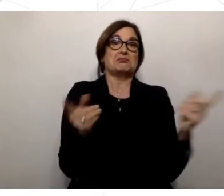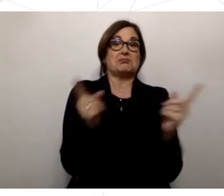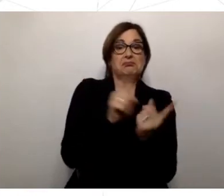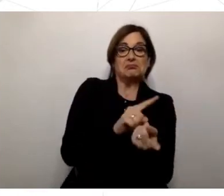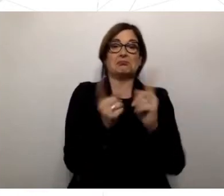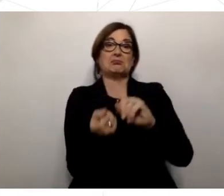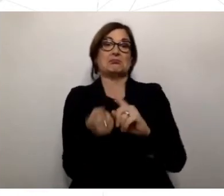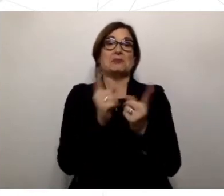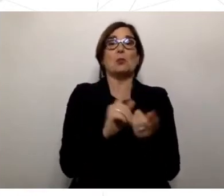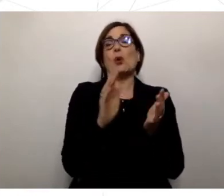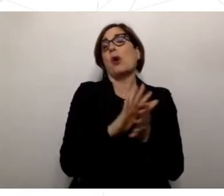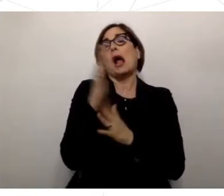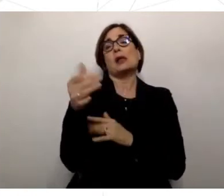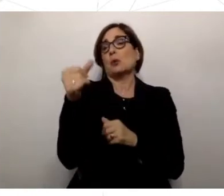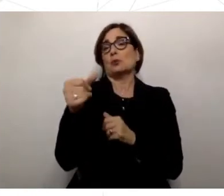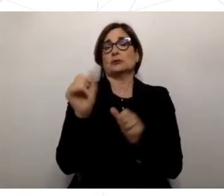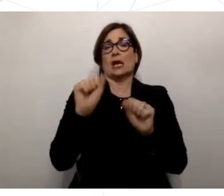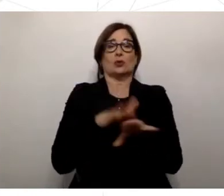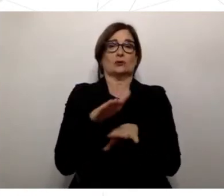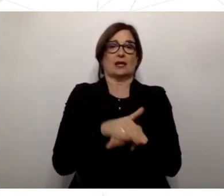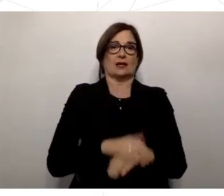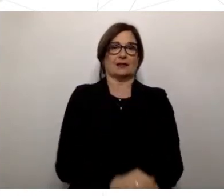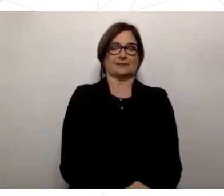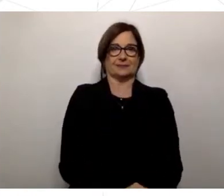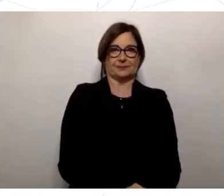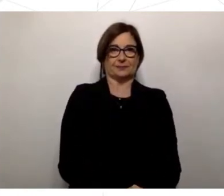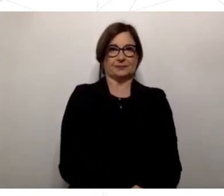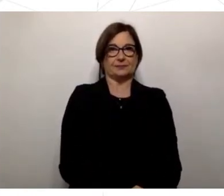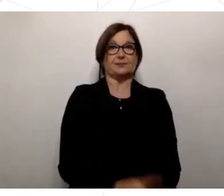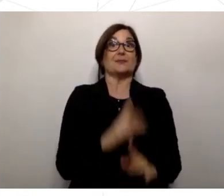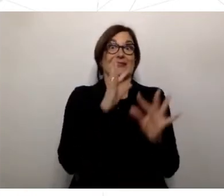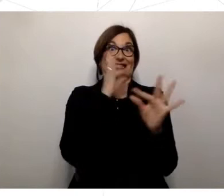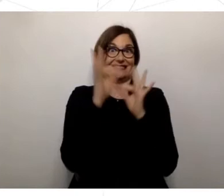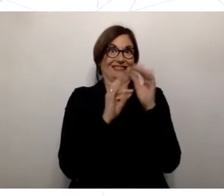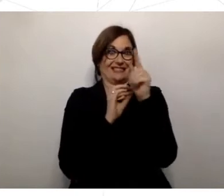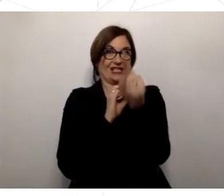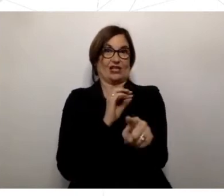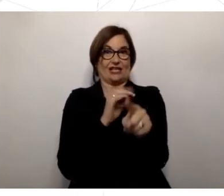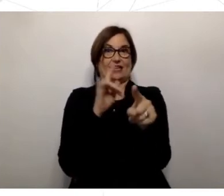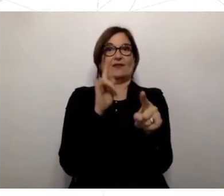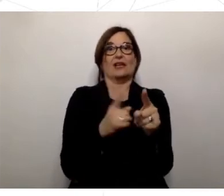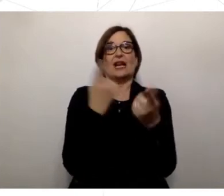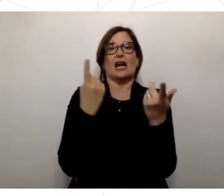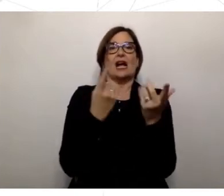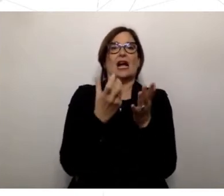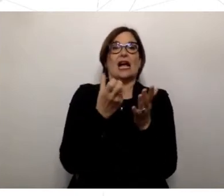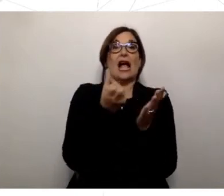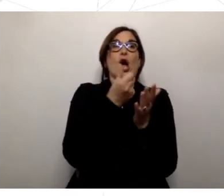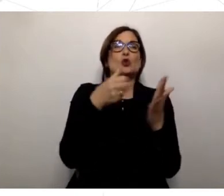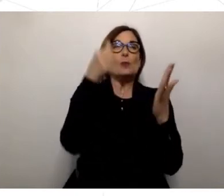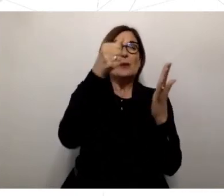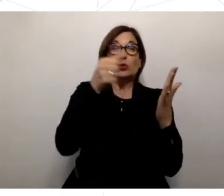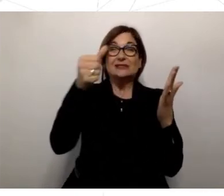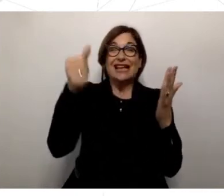which can be adjusted using any other button. And what that allows us to do is essentially reduce the number of required buttons